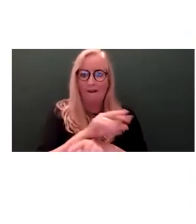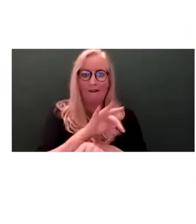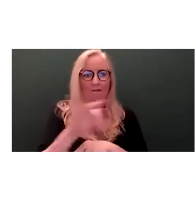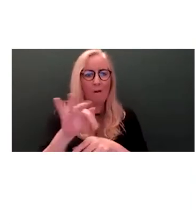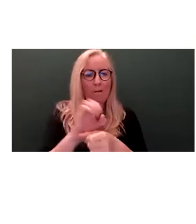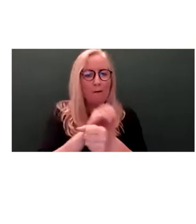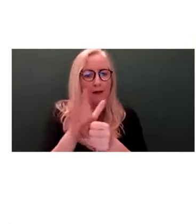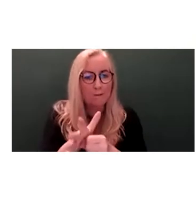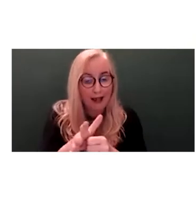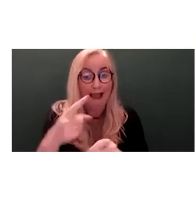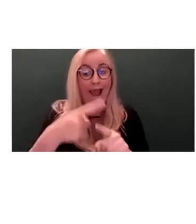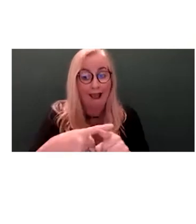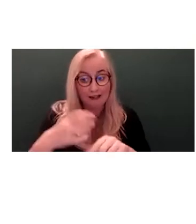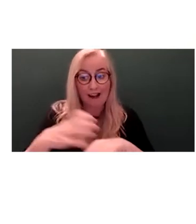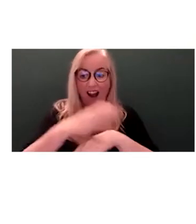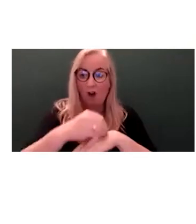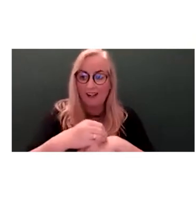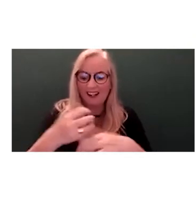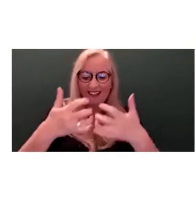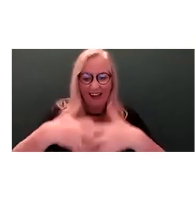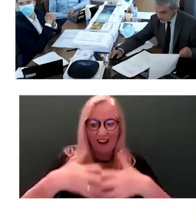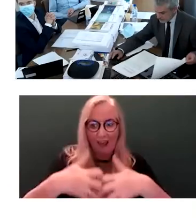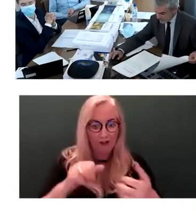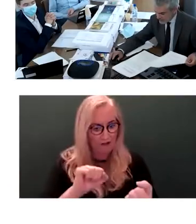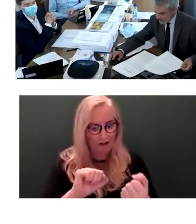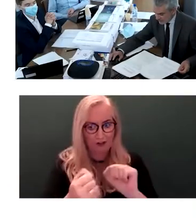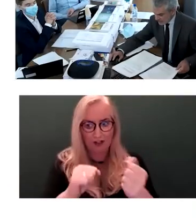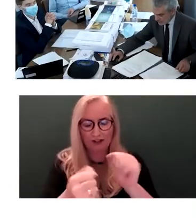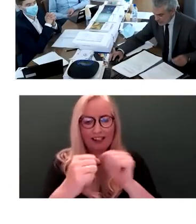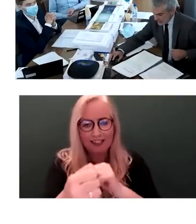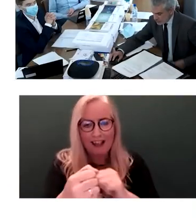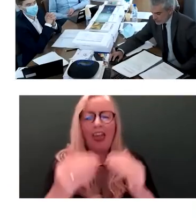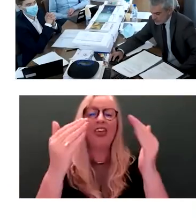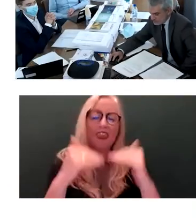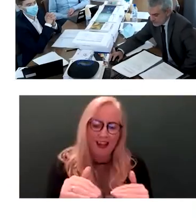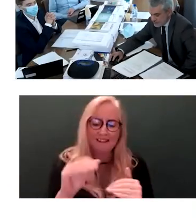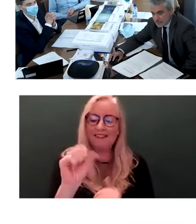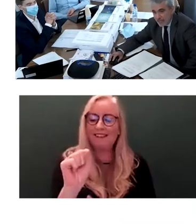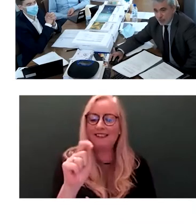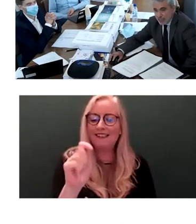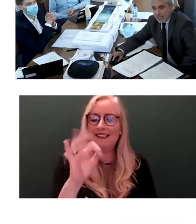also the ongoing technological changes. And then Stefan will take over